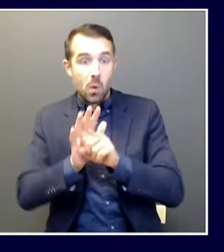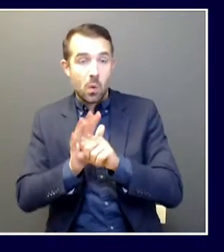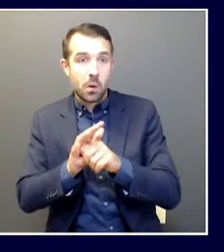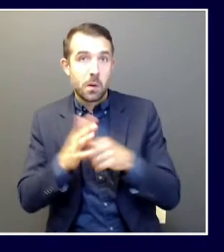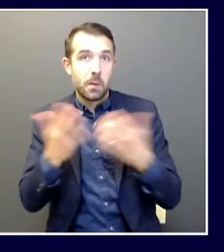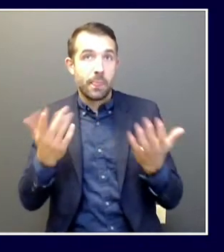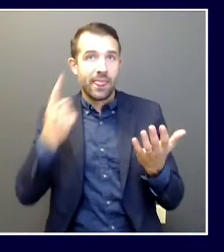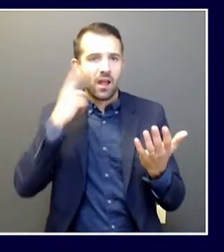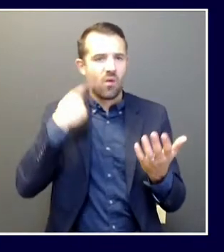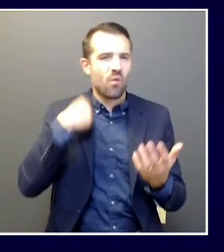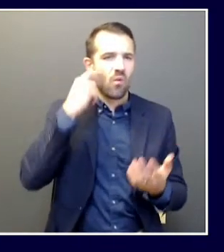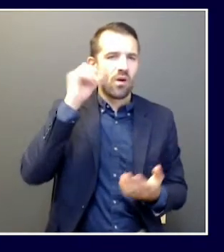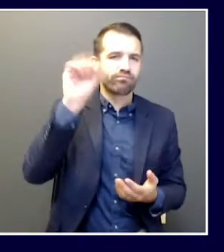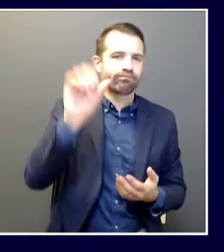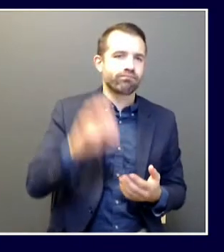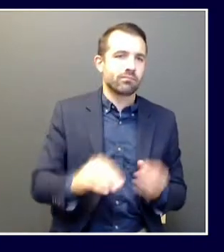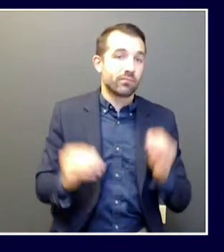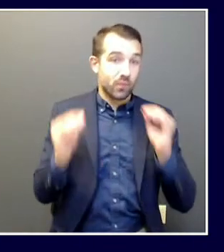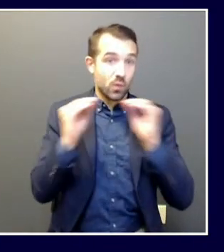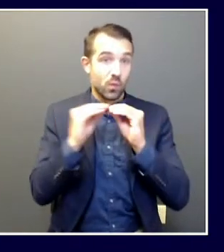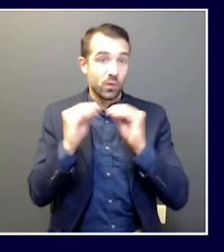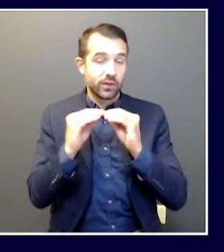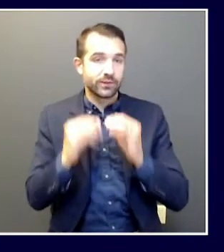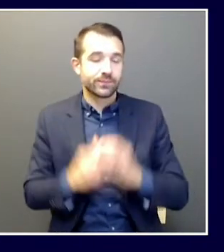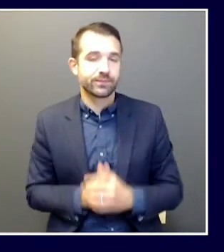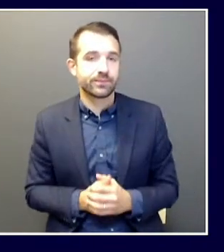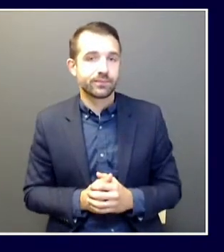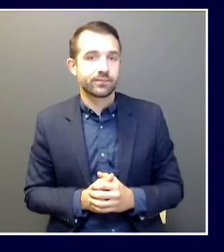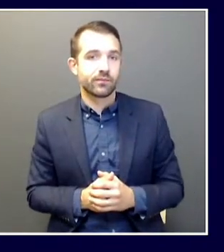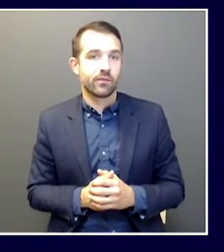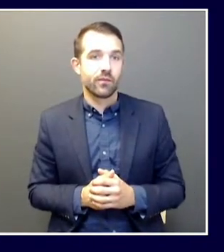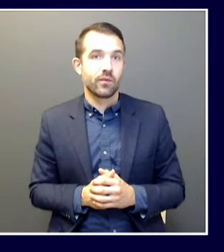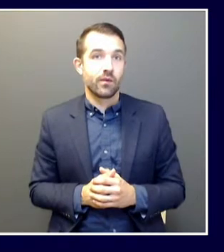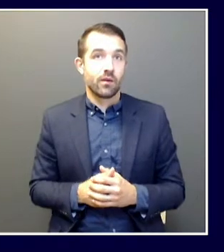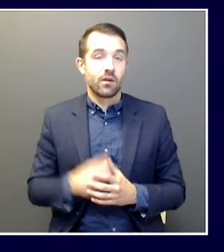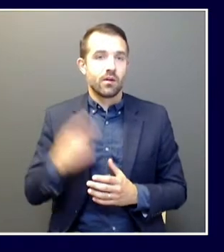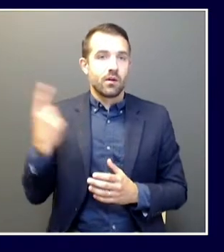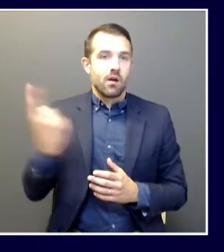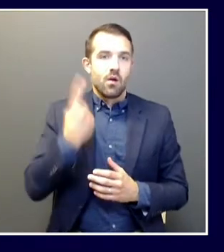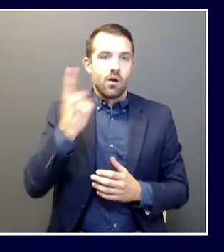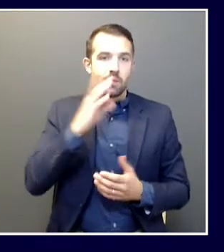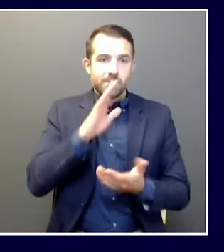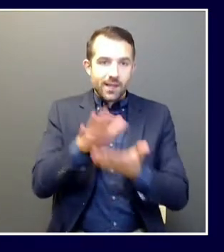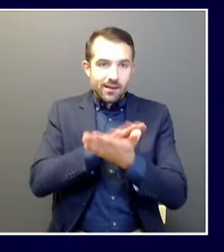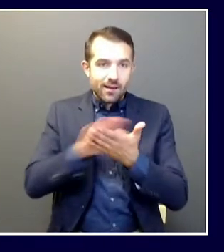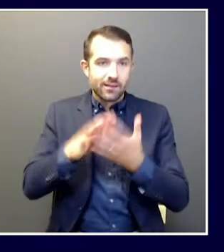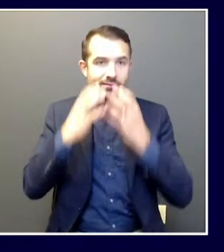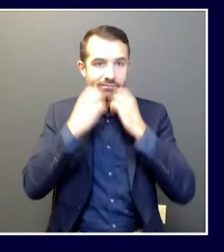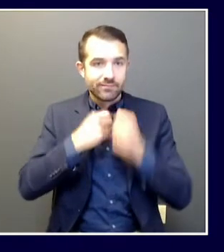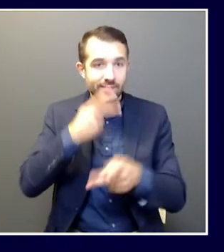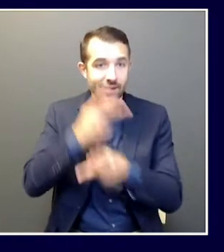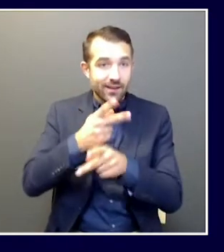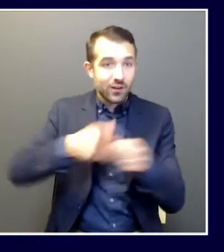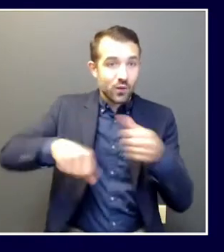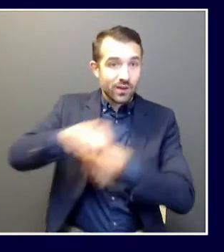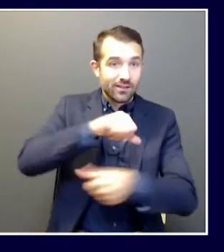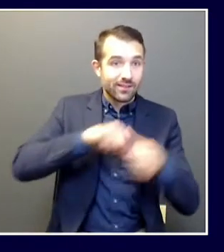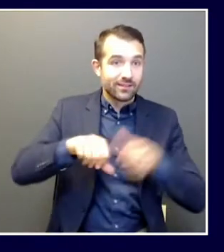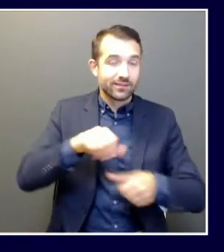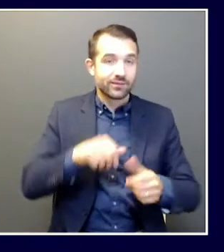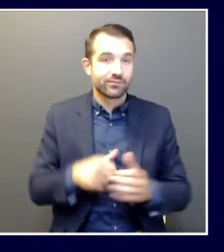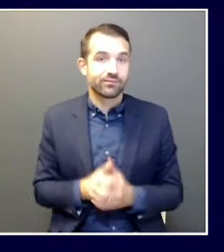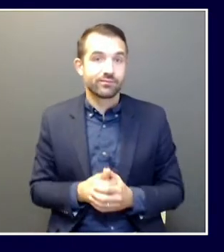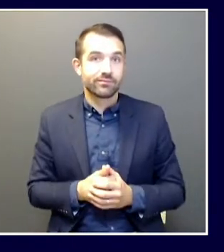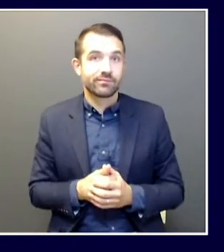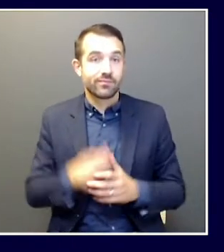to date with what we know and when we know it. But as always, we ask everyone to please be kind and take care of one another. We hope to be